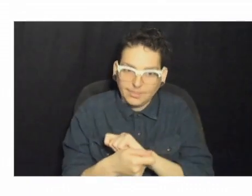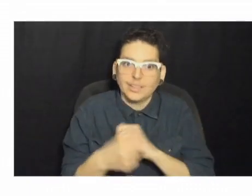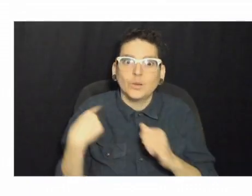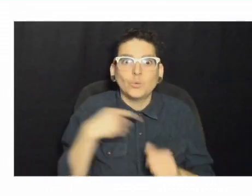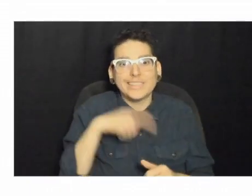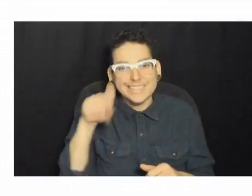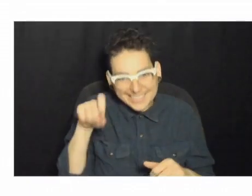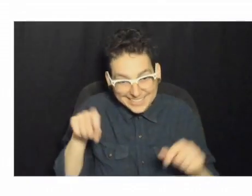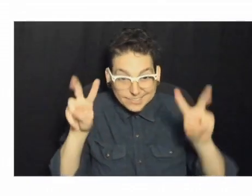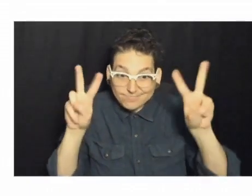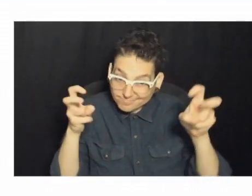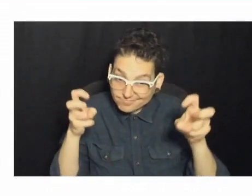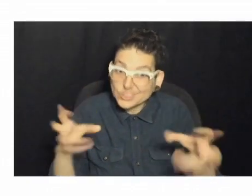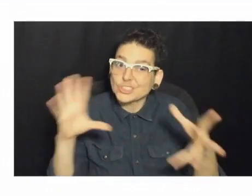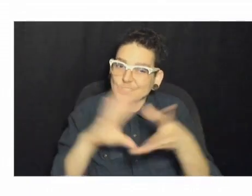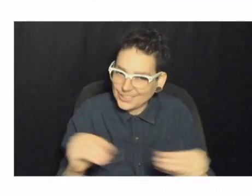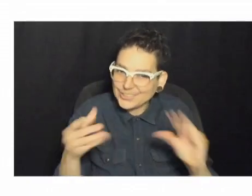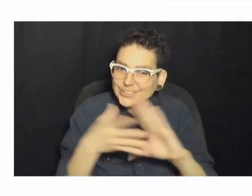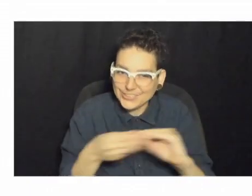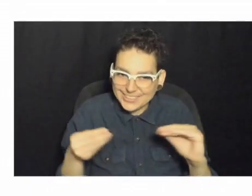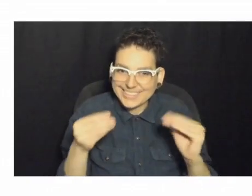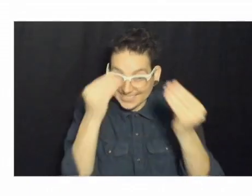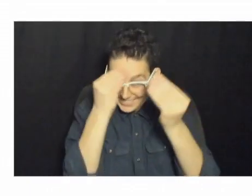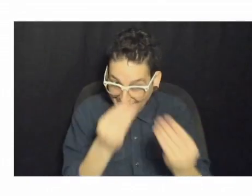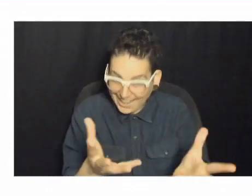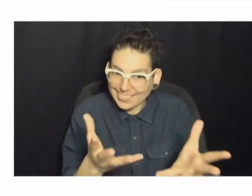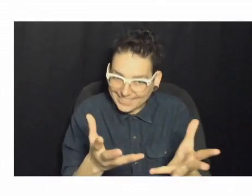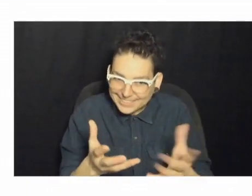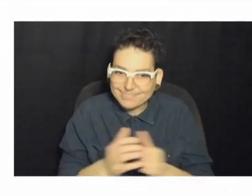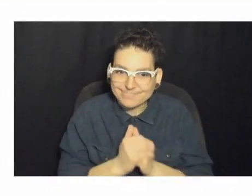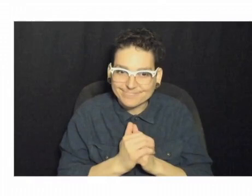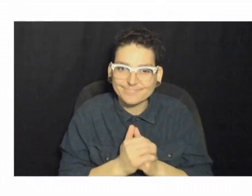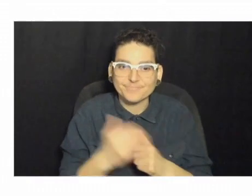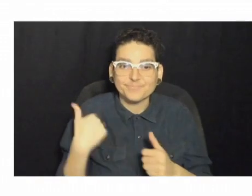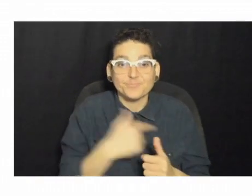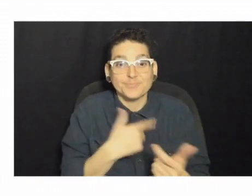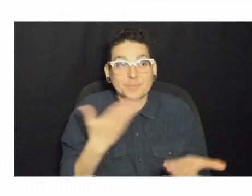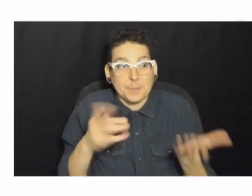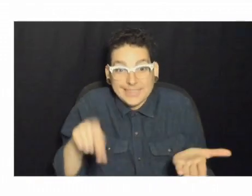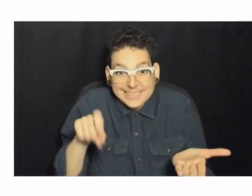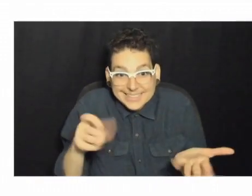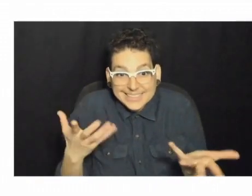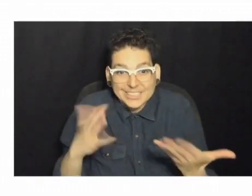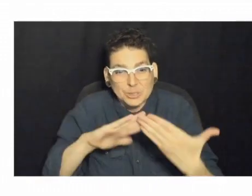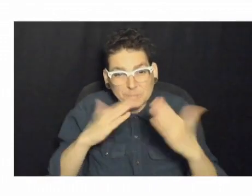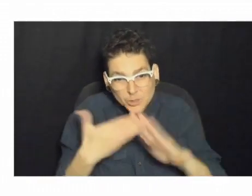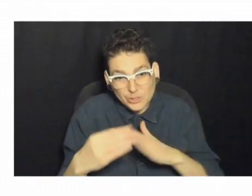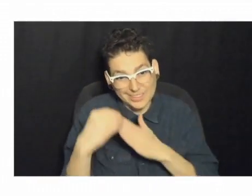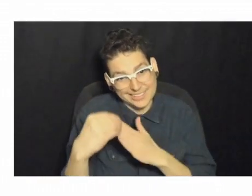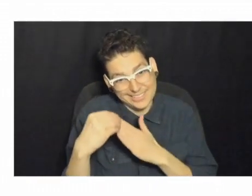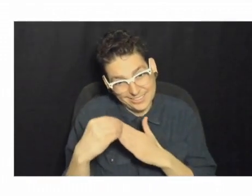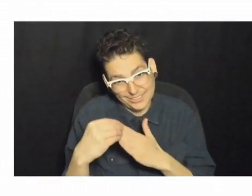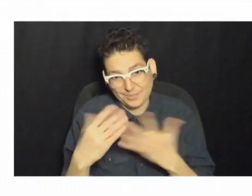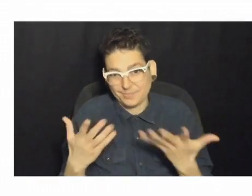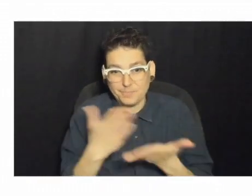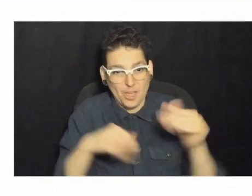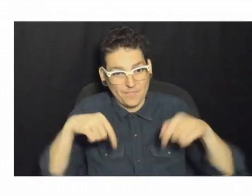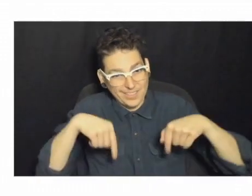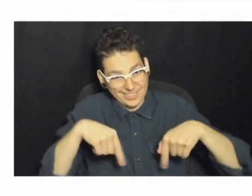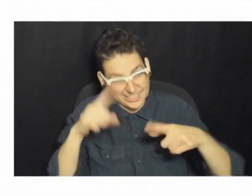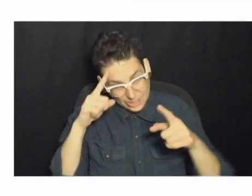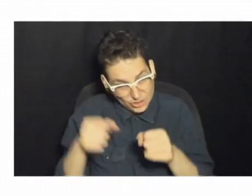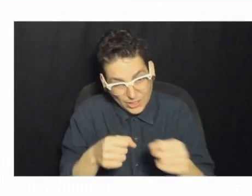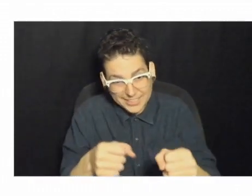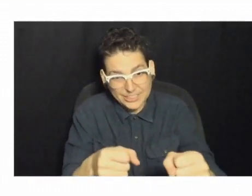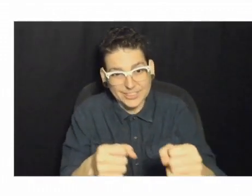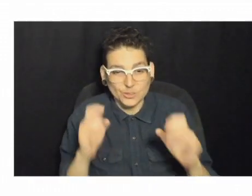maybe we need community leaders that are part of the strategy to then educate the rest of the community and be that